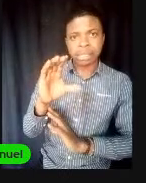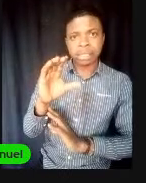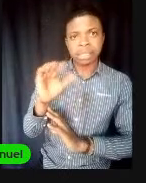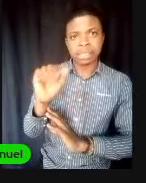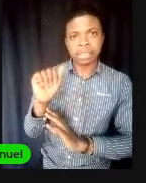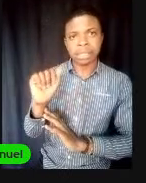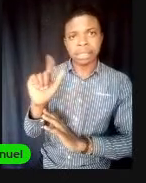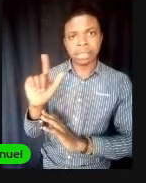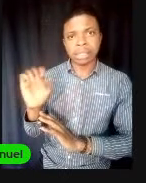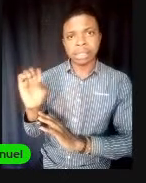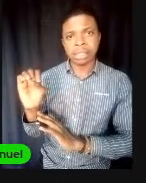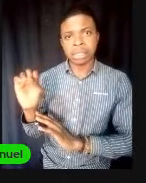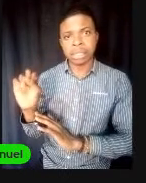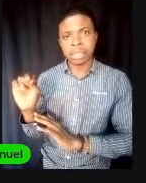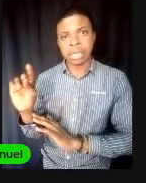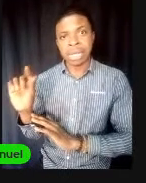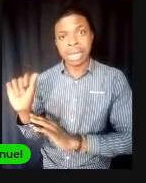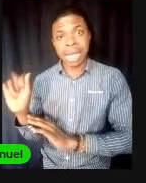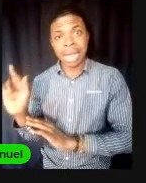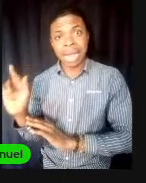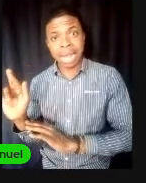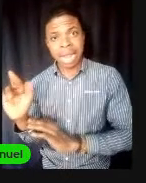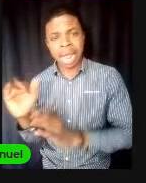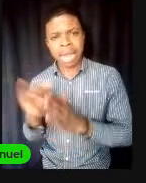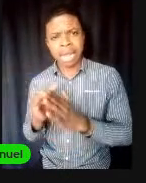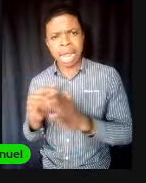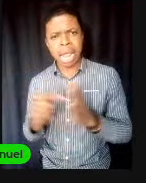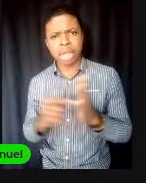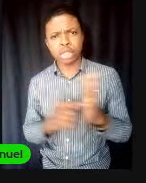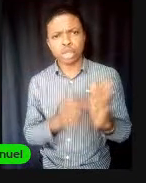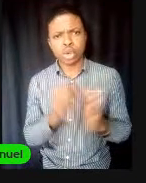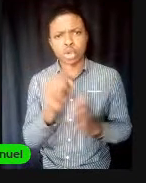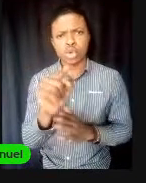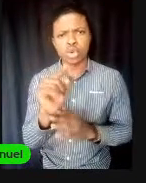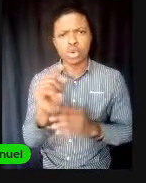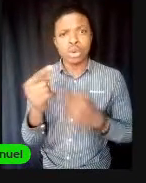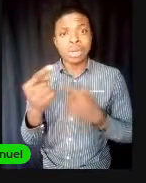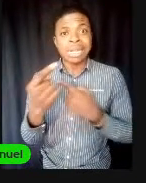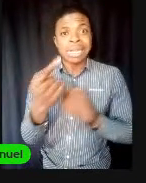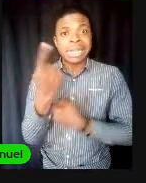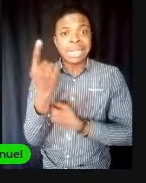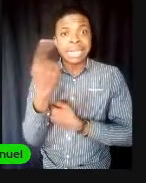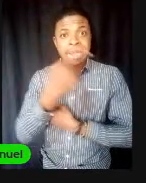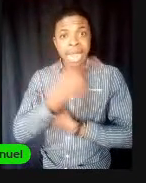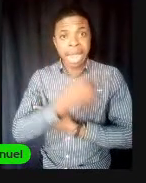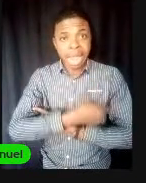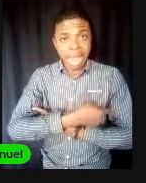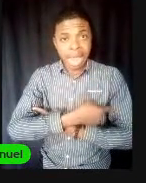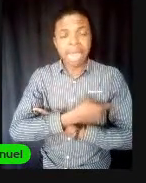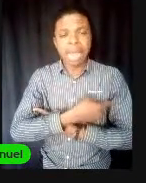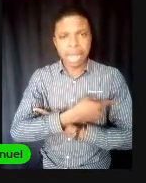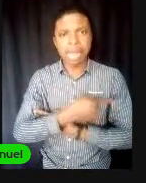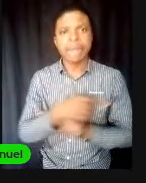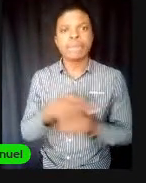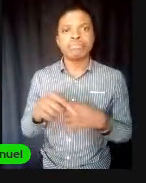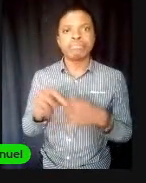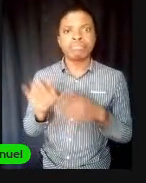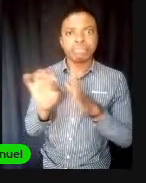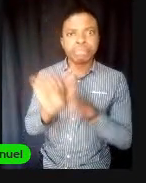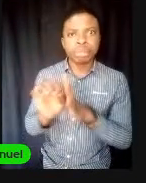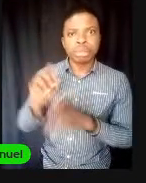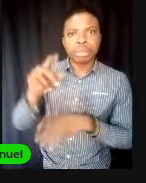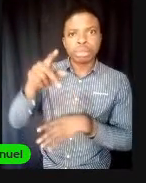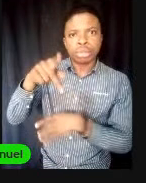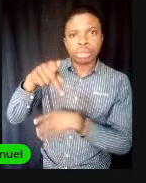design. Okay, or a poster. I've shown you this. Now, this is like a cover, but if you open it, you see